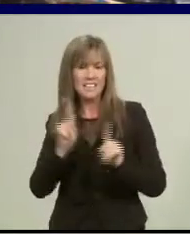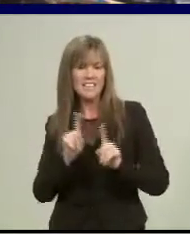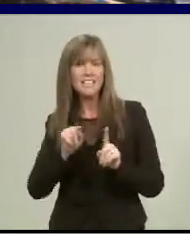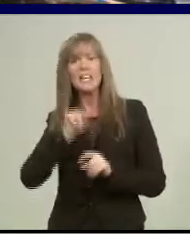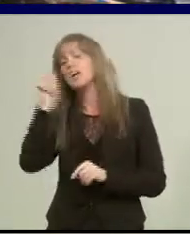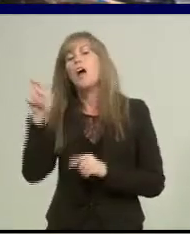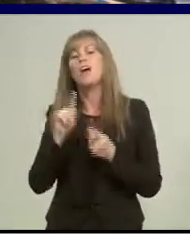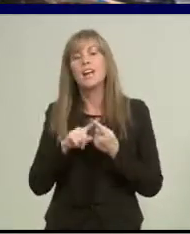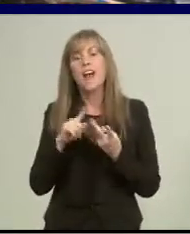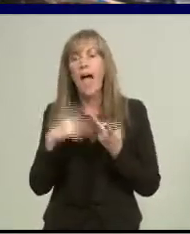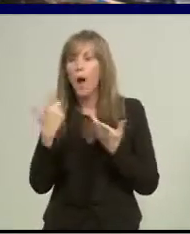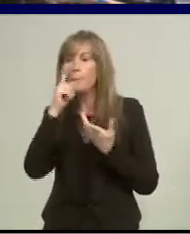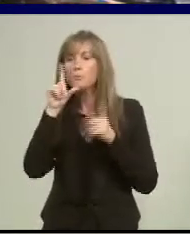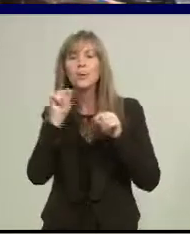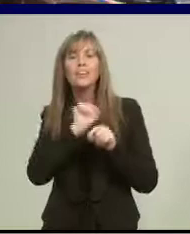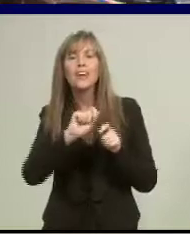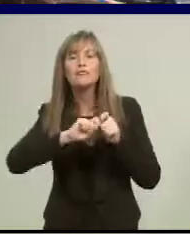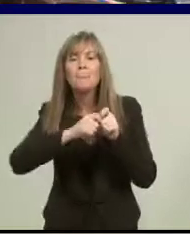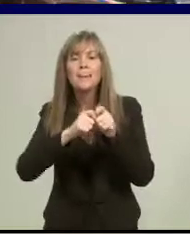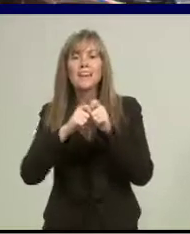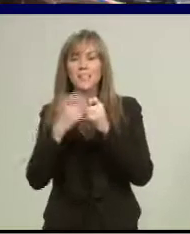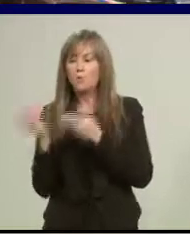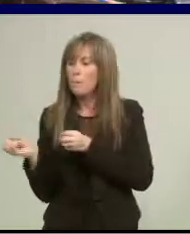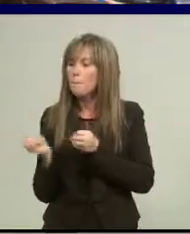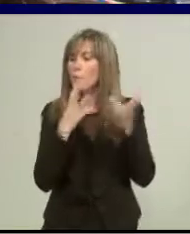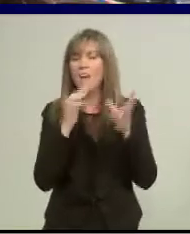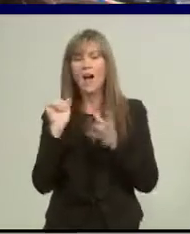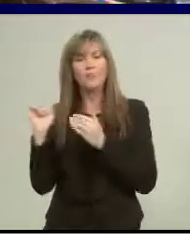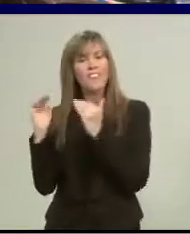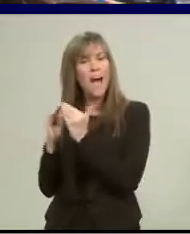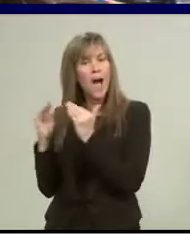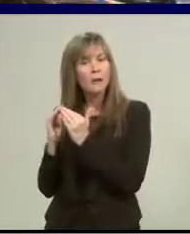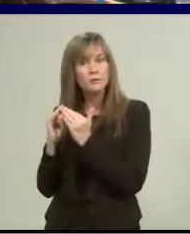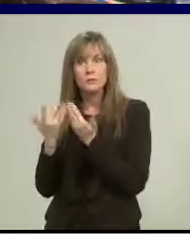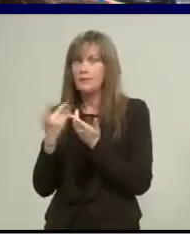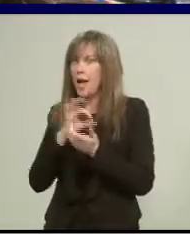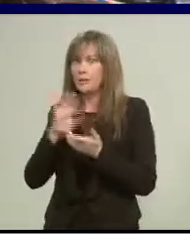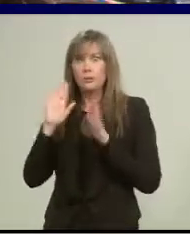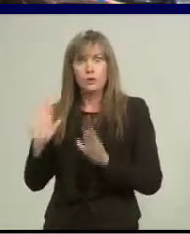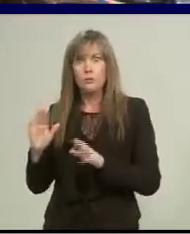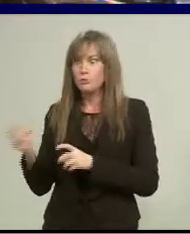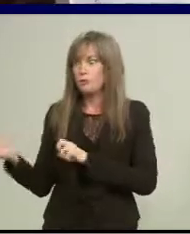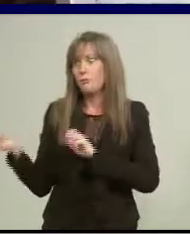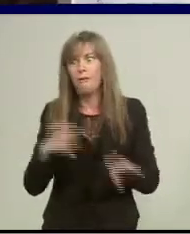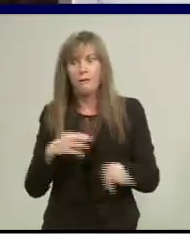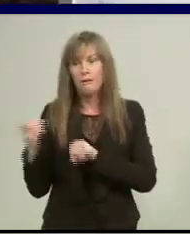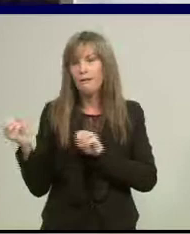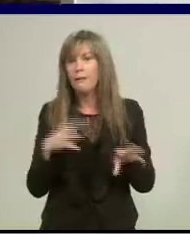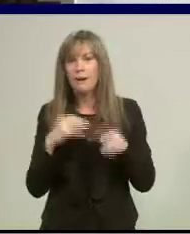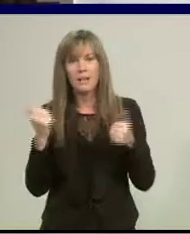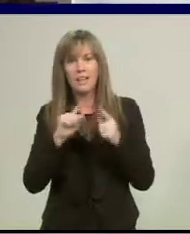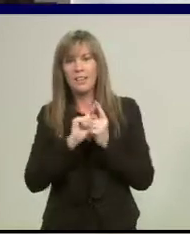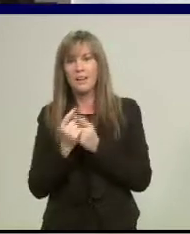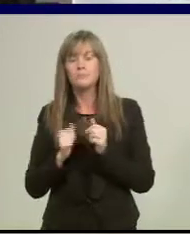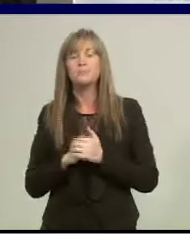the repairs go on, people having to get out of their houses, and it hasn't stopped. It's been consistently. The Addington